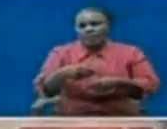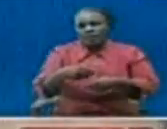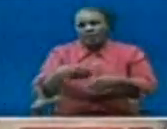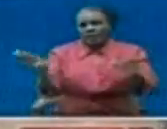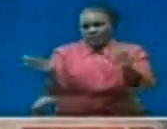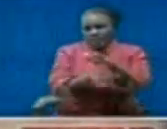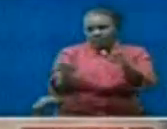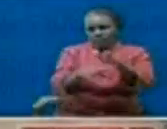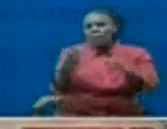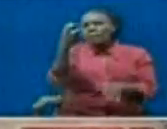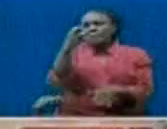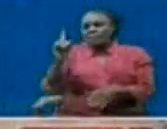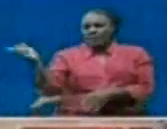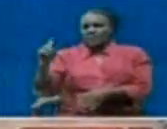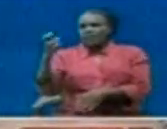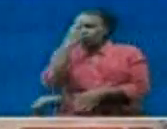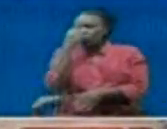the deputy president, yes.